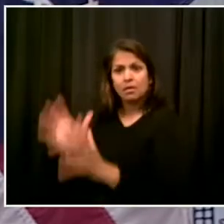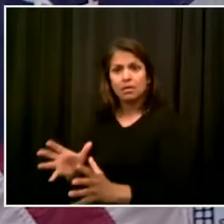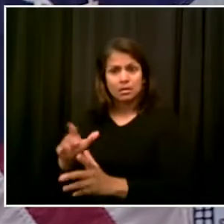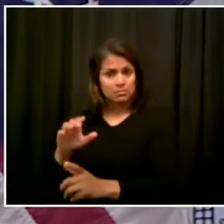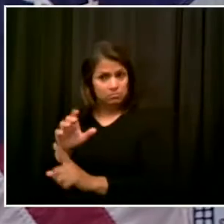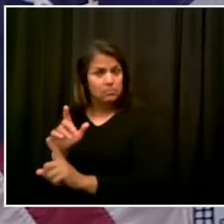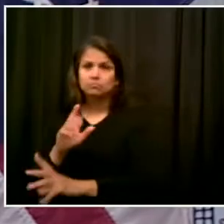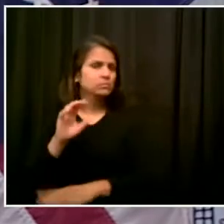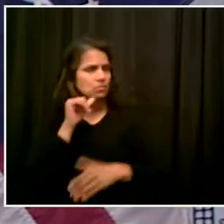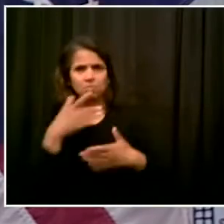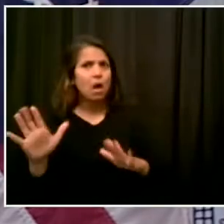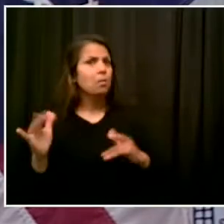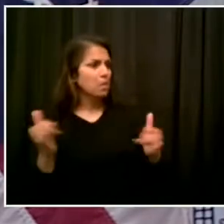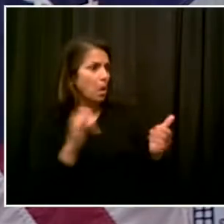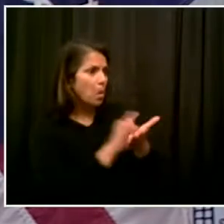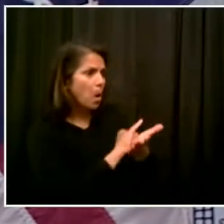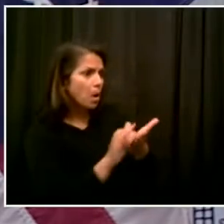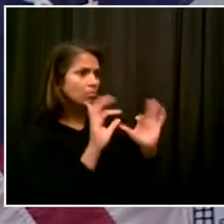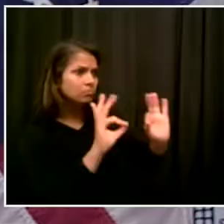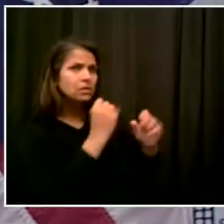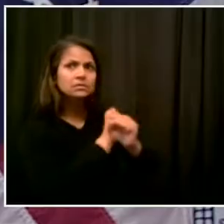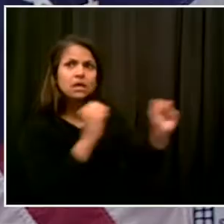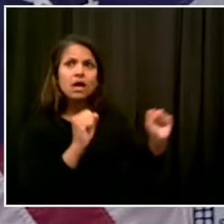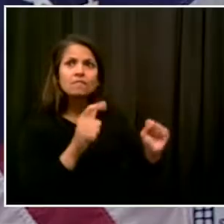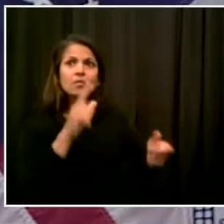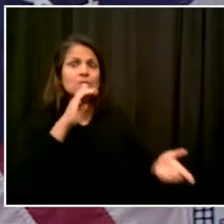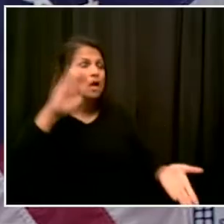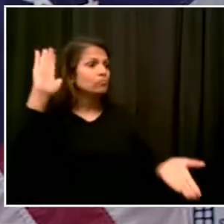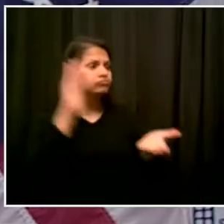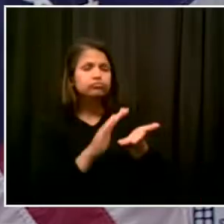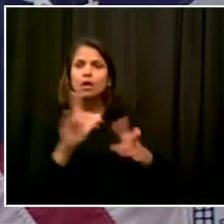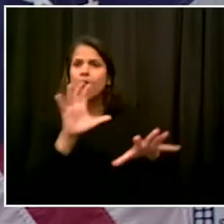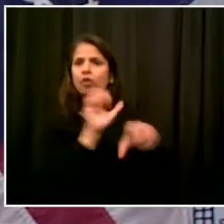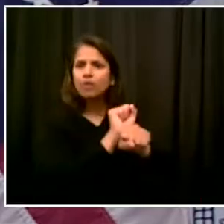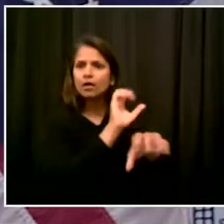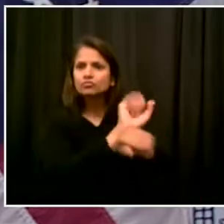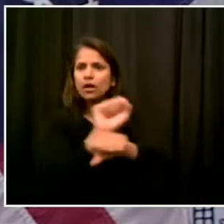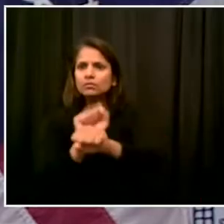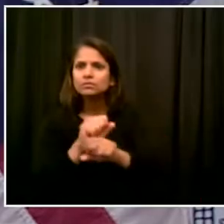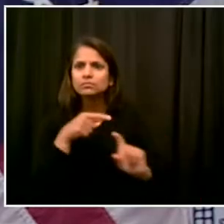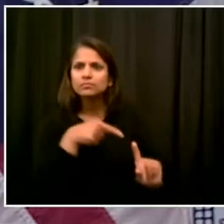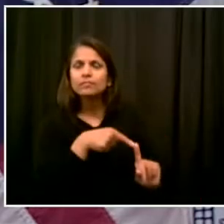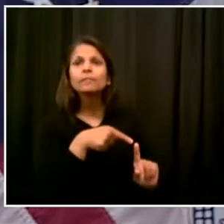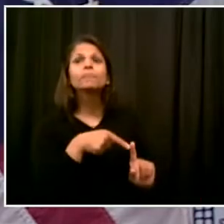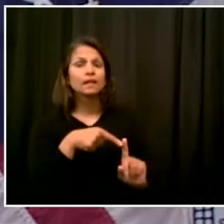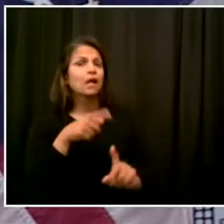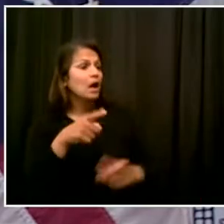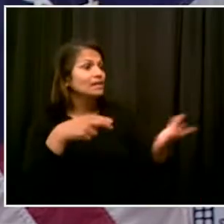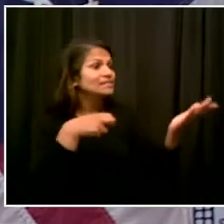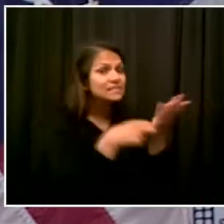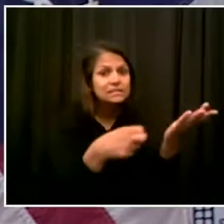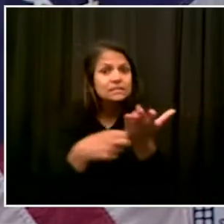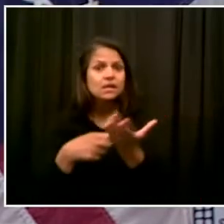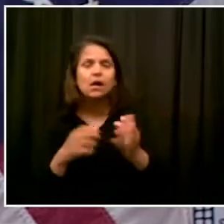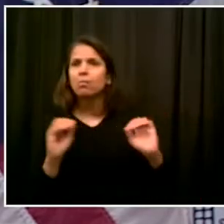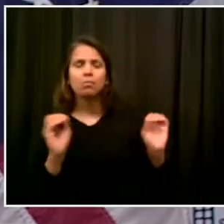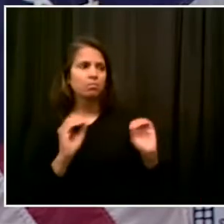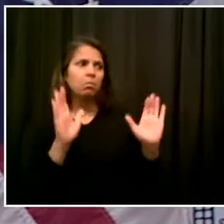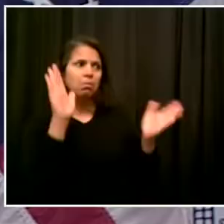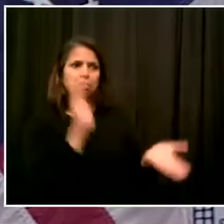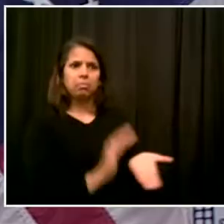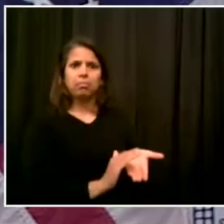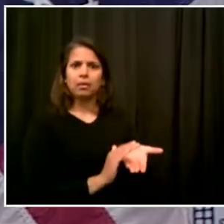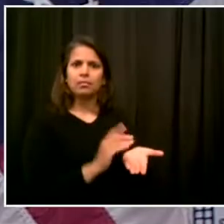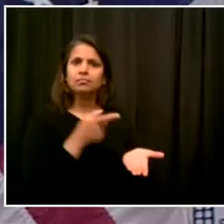more fair. We have to strike the balance again. The difference now, Andrea, is we're seeing a really troubling uptick in shootings